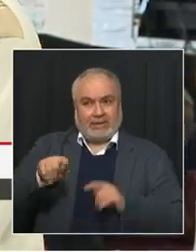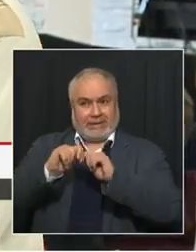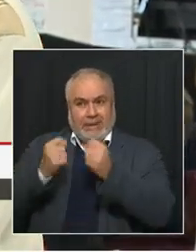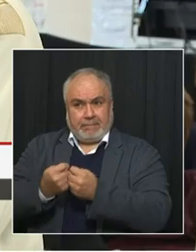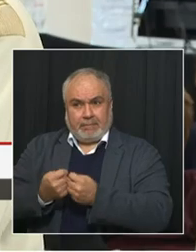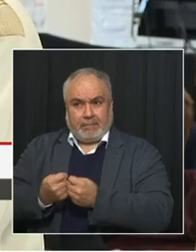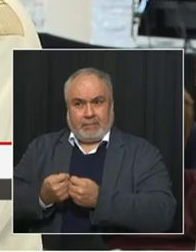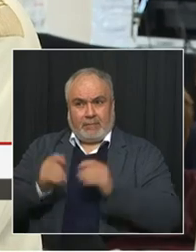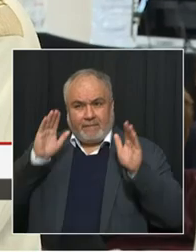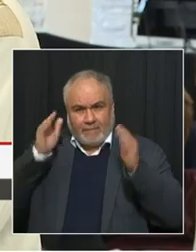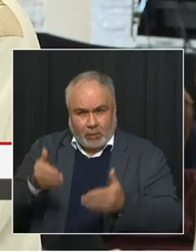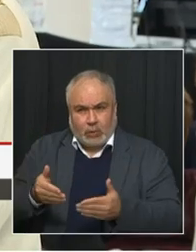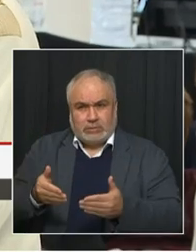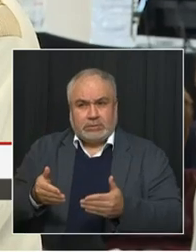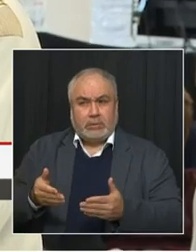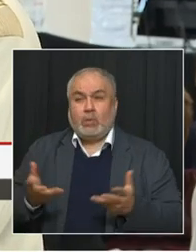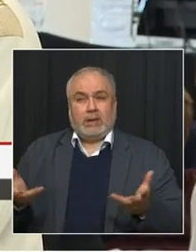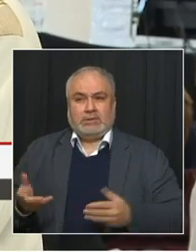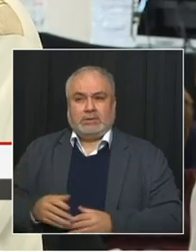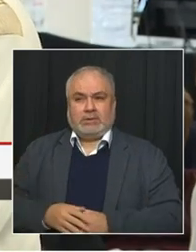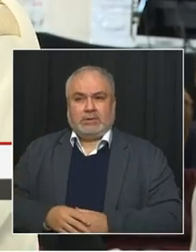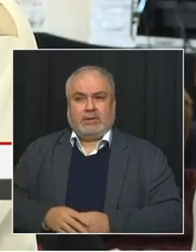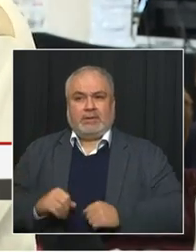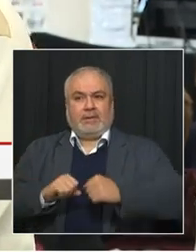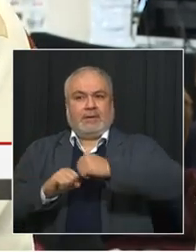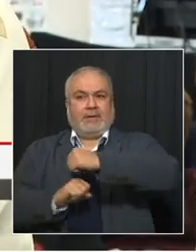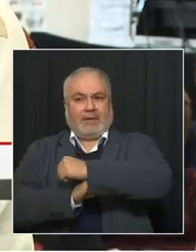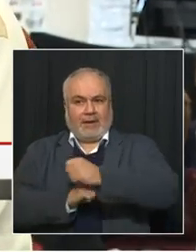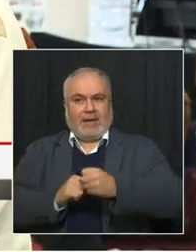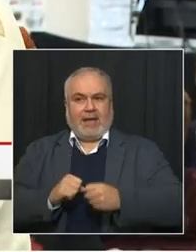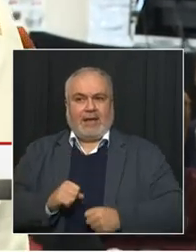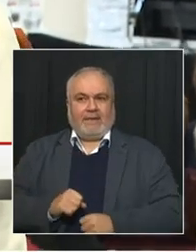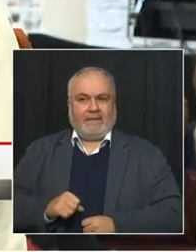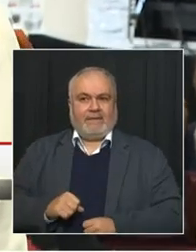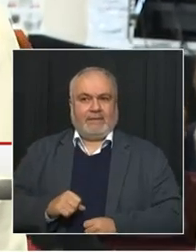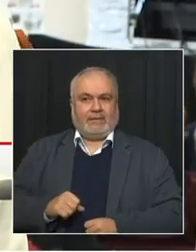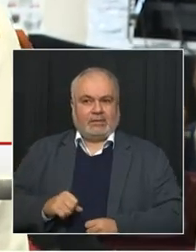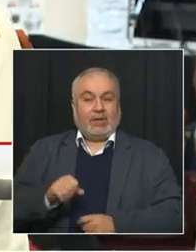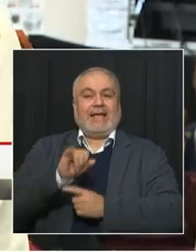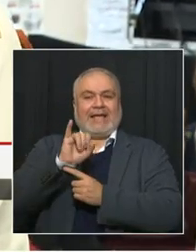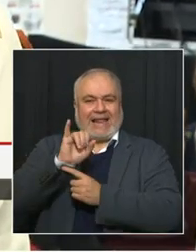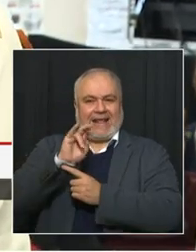on the infrastructure program. In